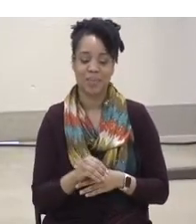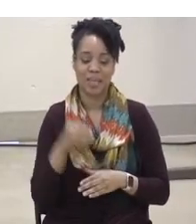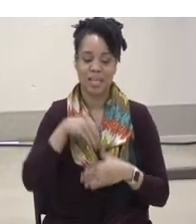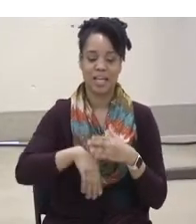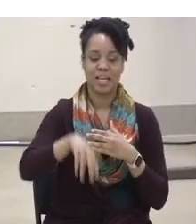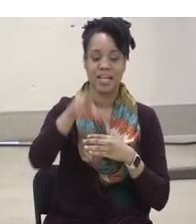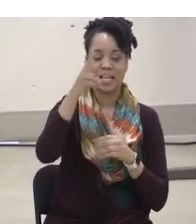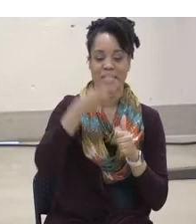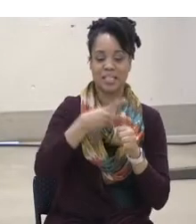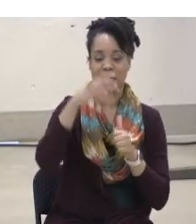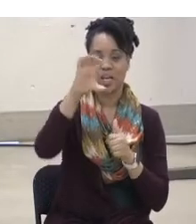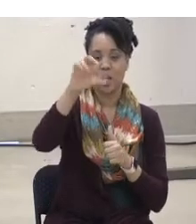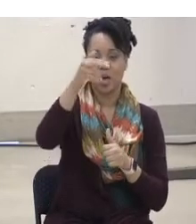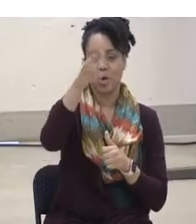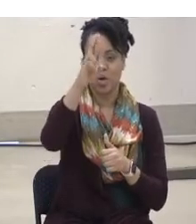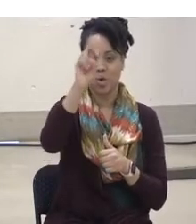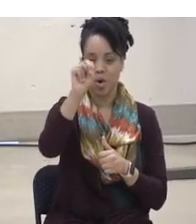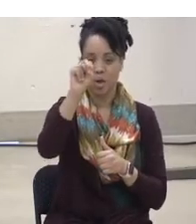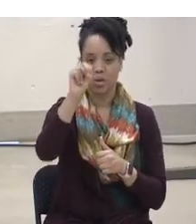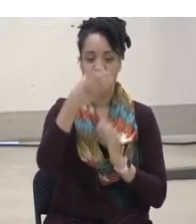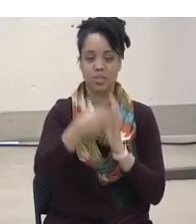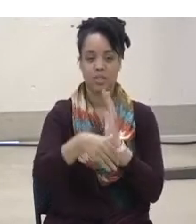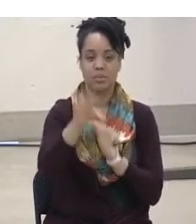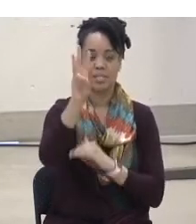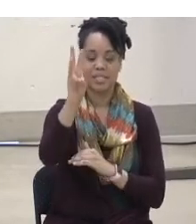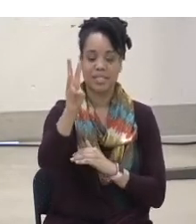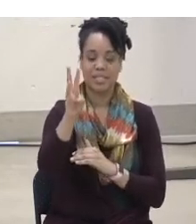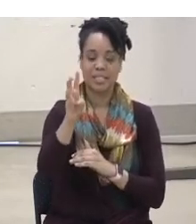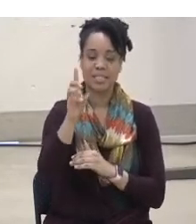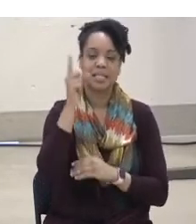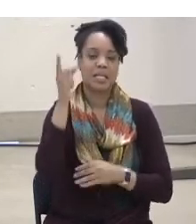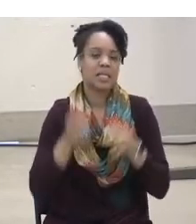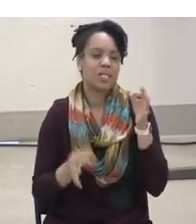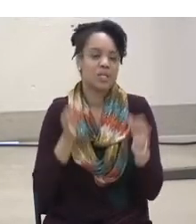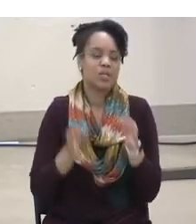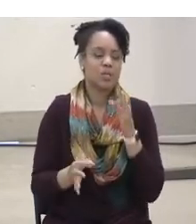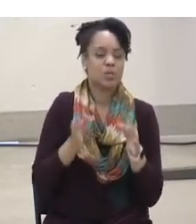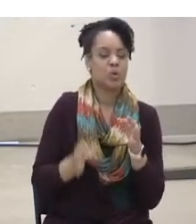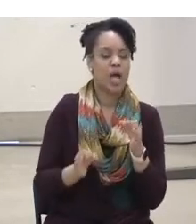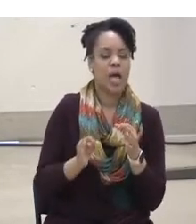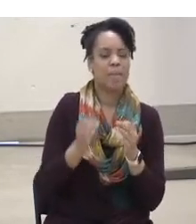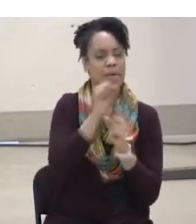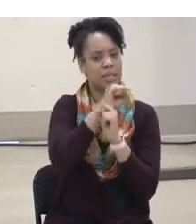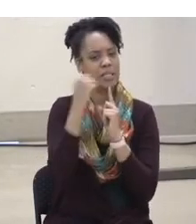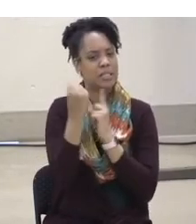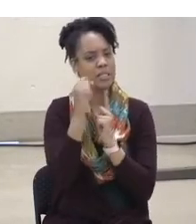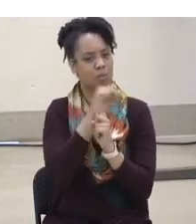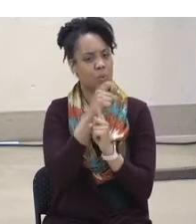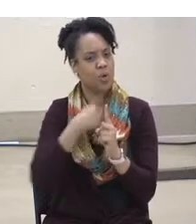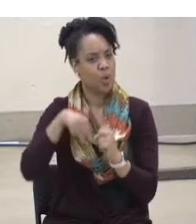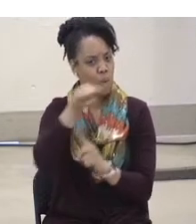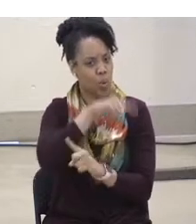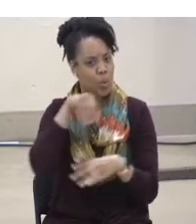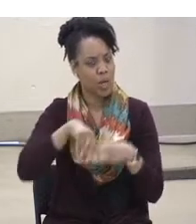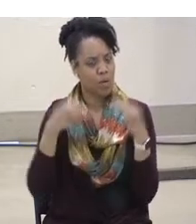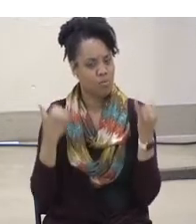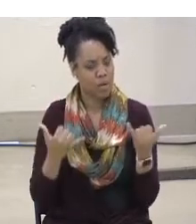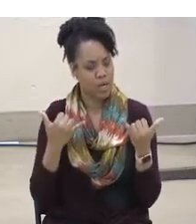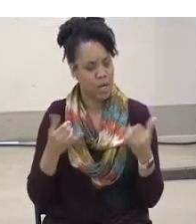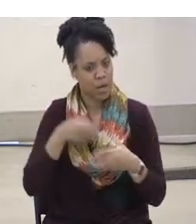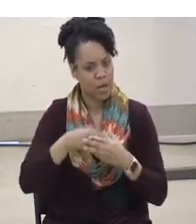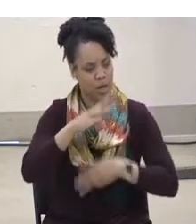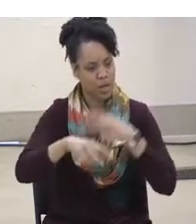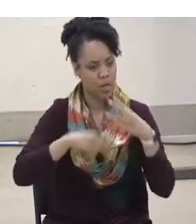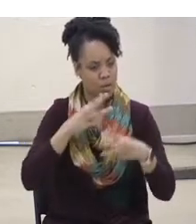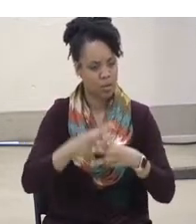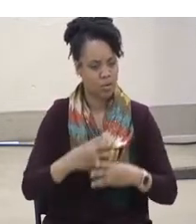6, he describes the situation that we're in right now in the world. Y ahora en 2 de Crónicas 6:28 está